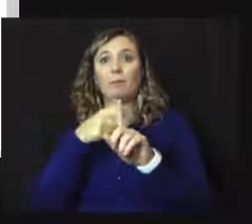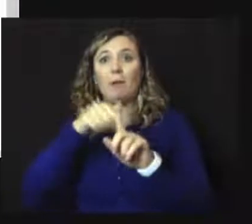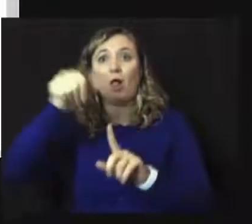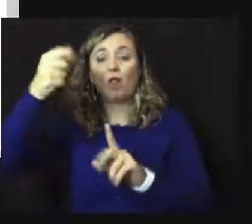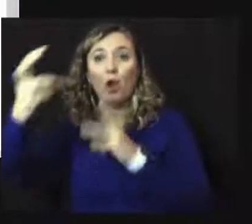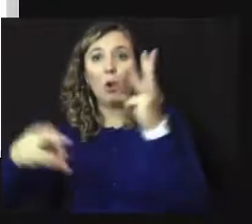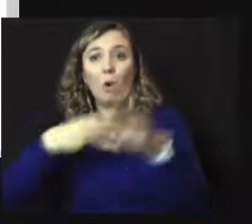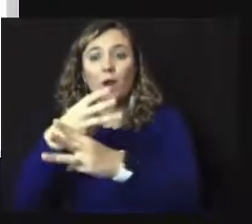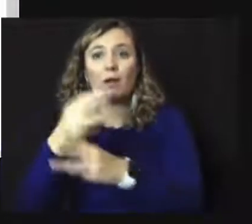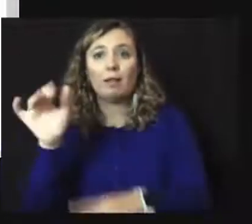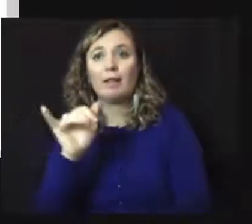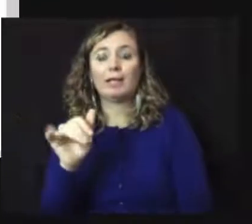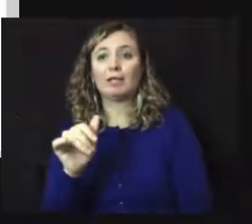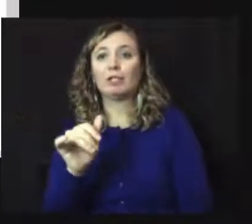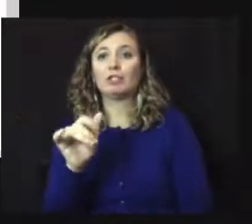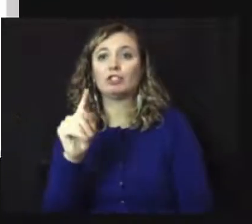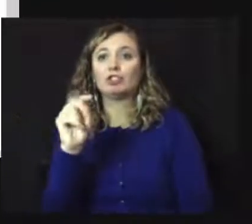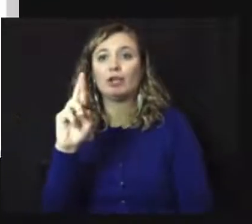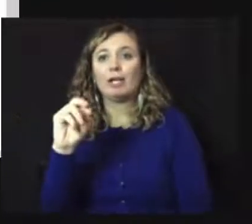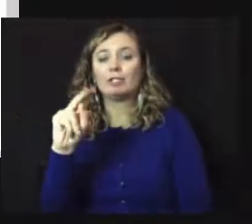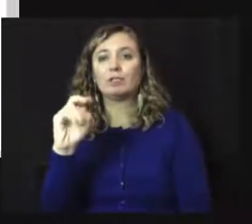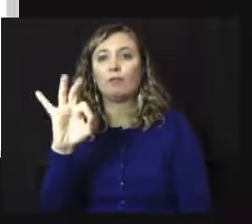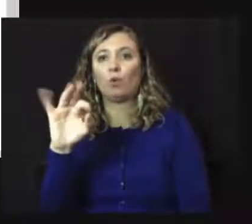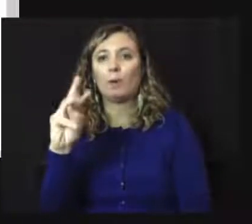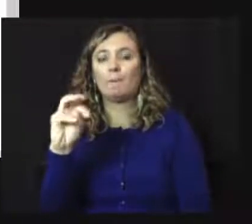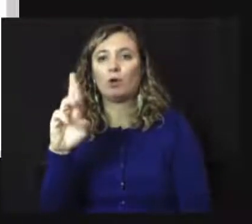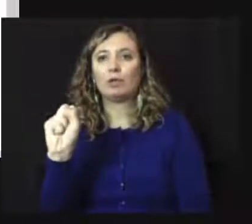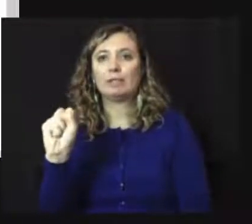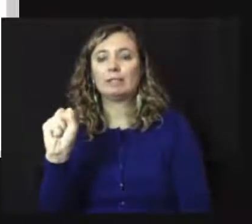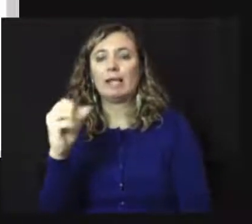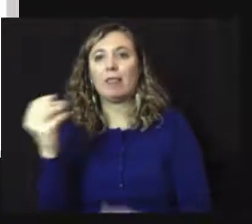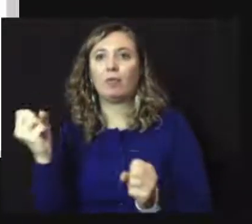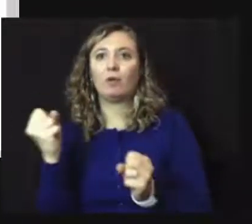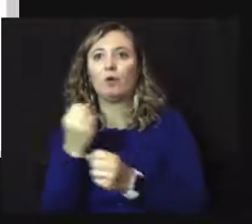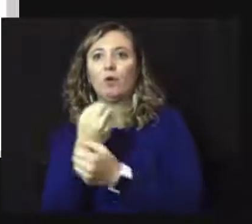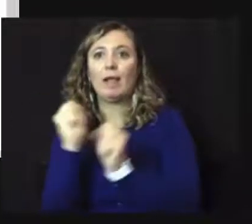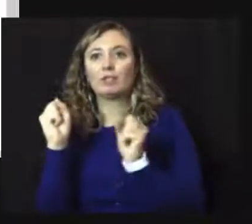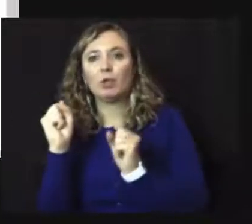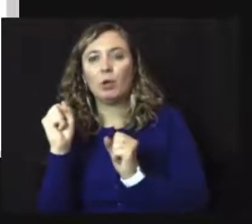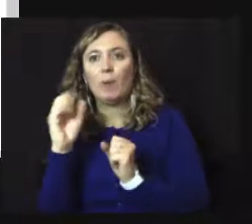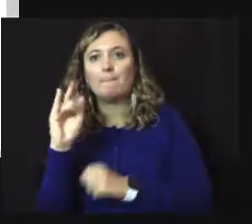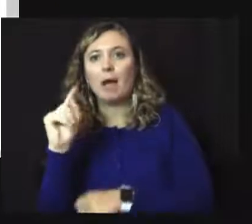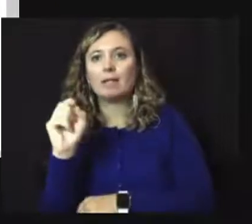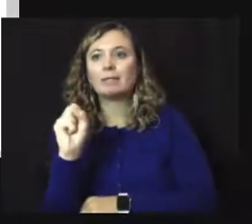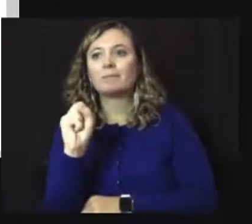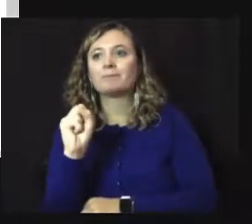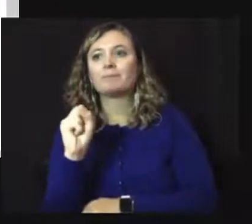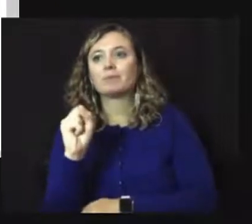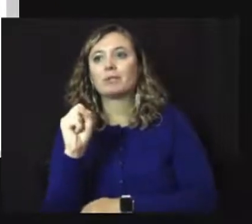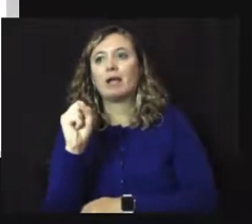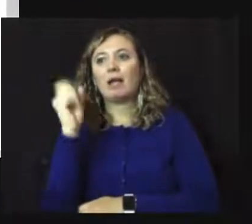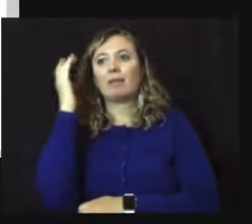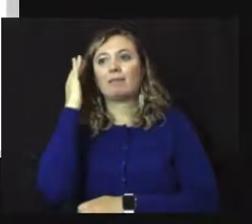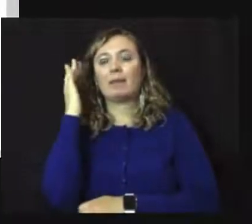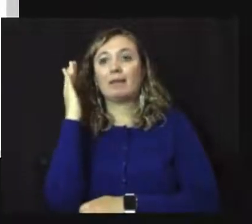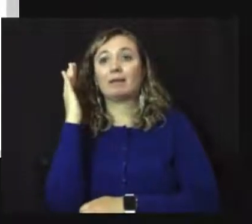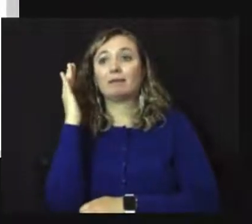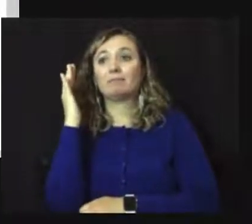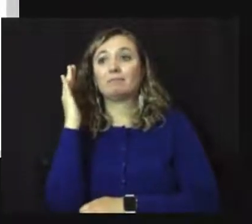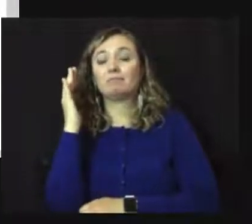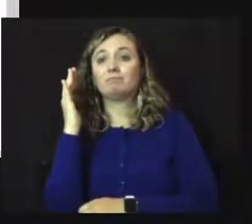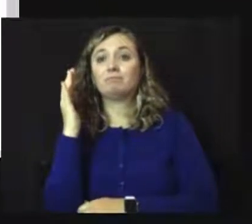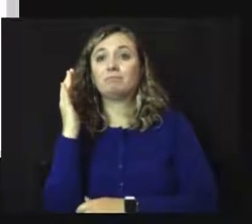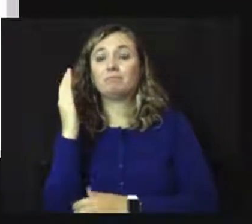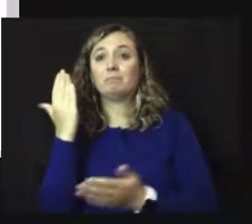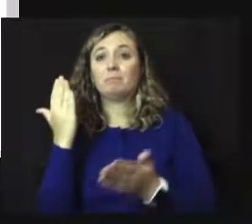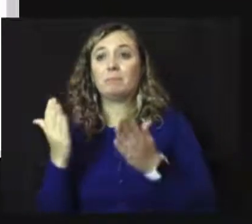and the Rescue Bots. And then again, the robot. So I think Data is more in that category of an android or a